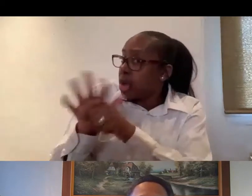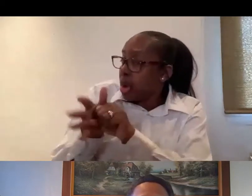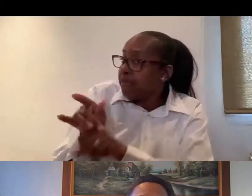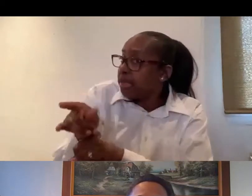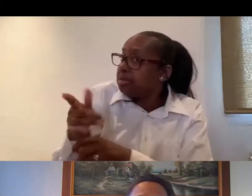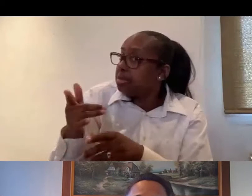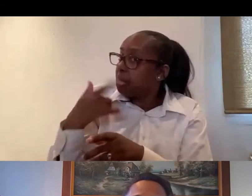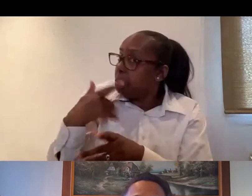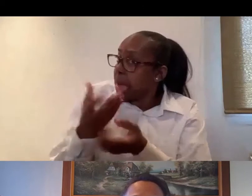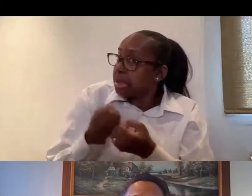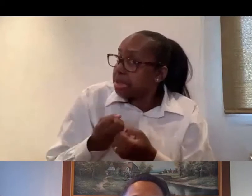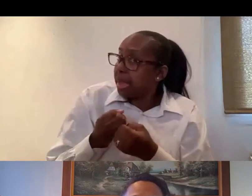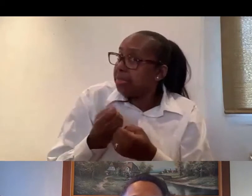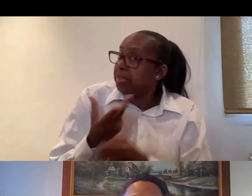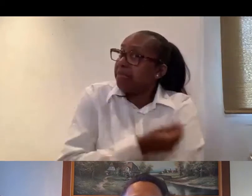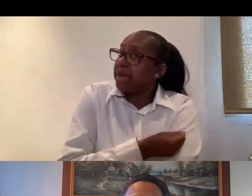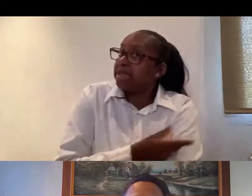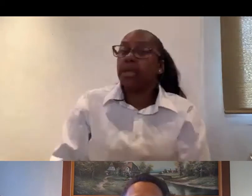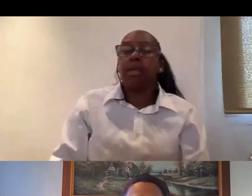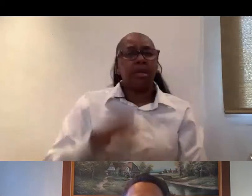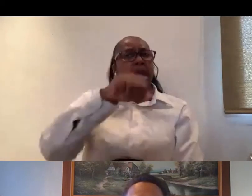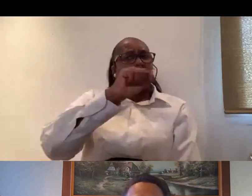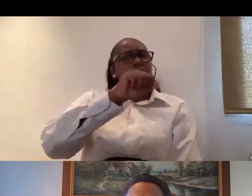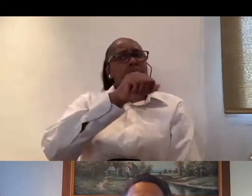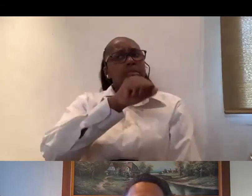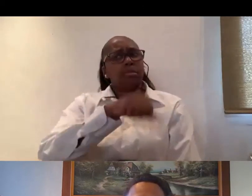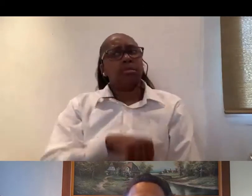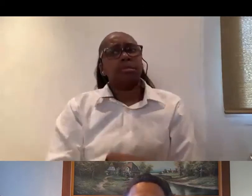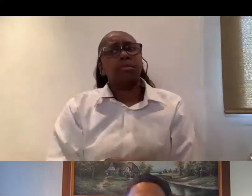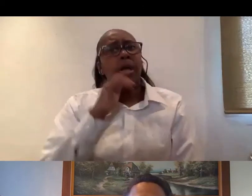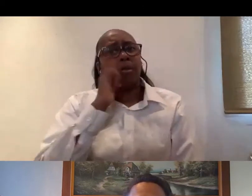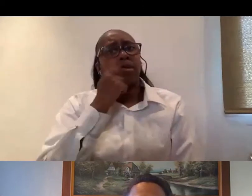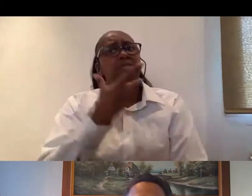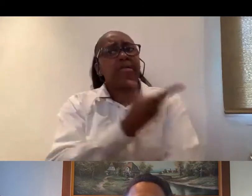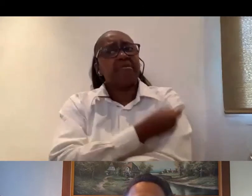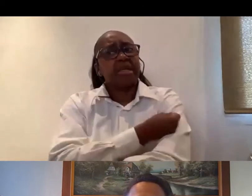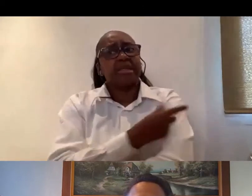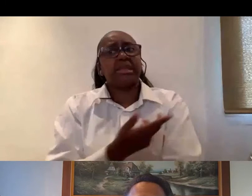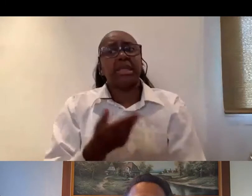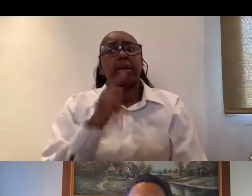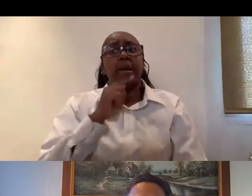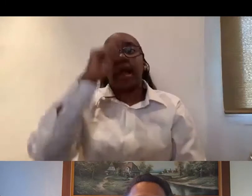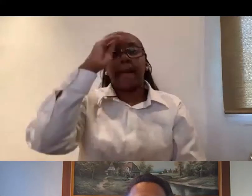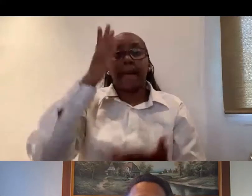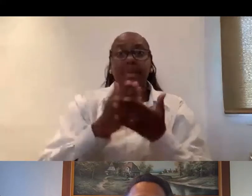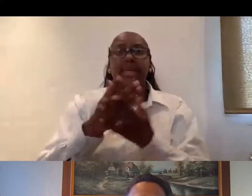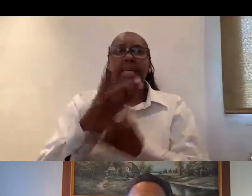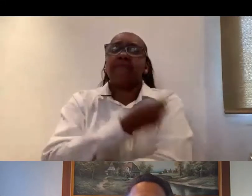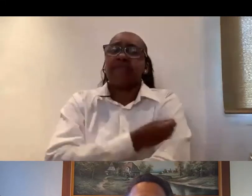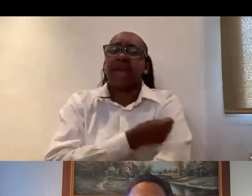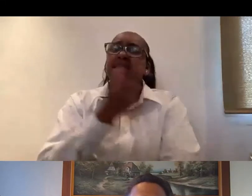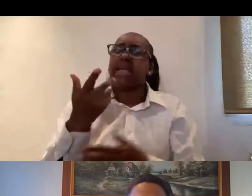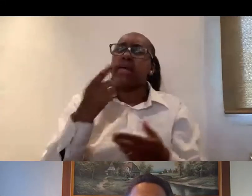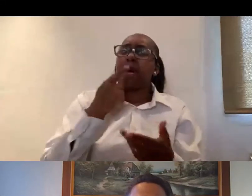COVID, would you have had it? Yes. I would have had it. I'm a believer in vaccines. I just think that there's a